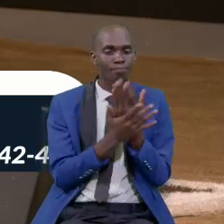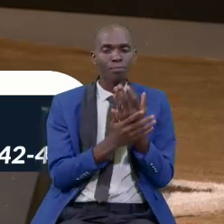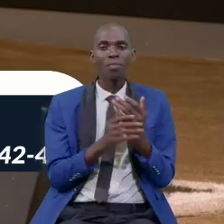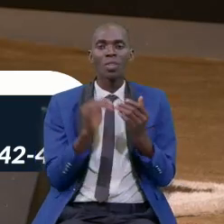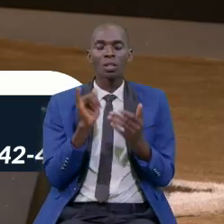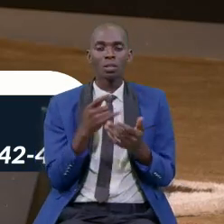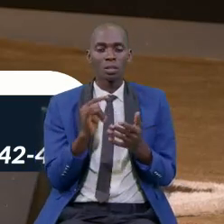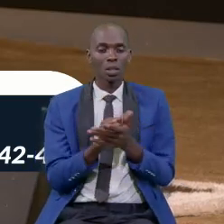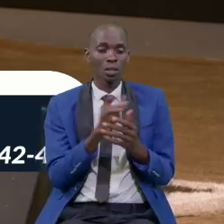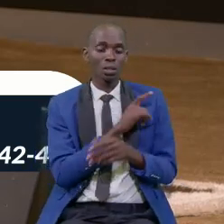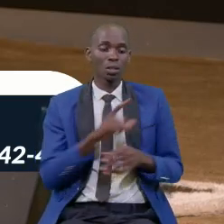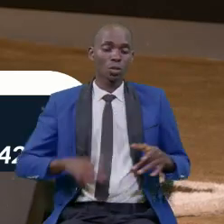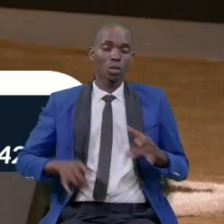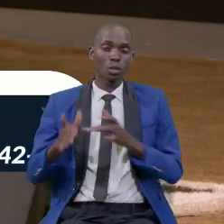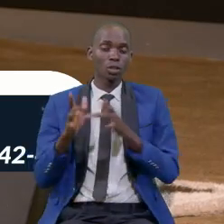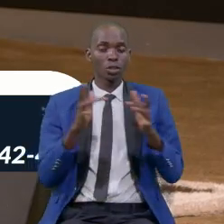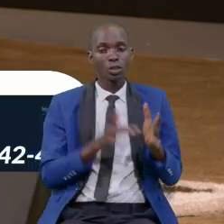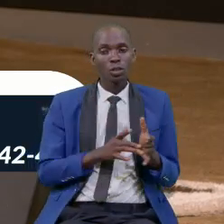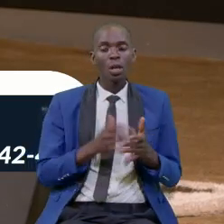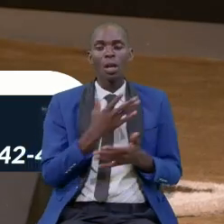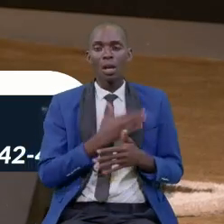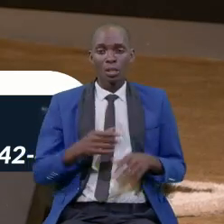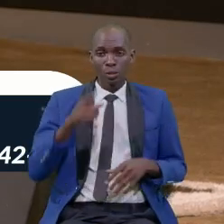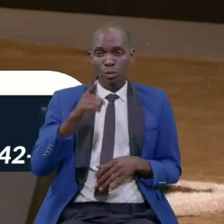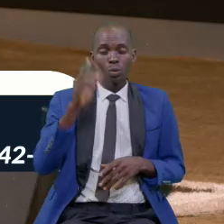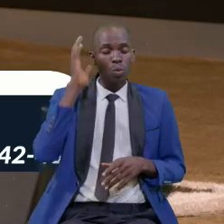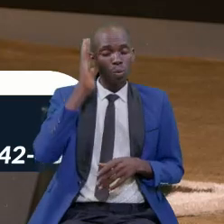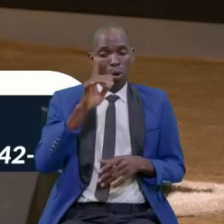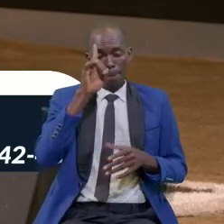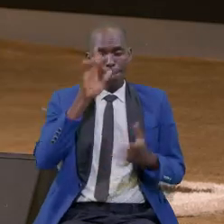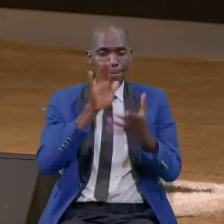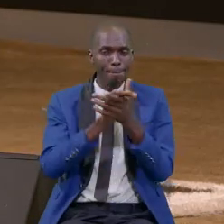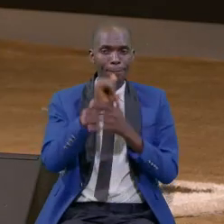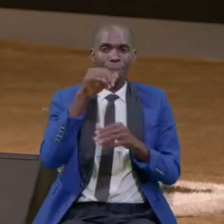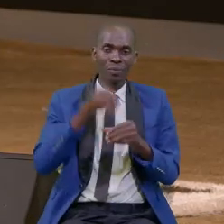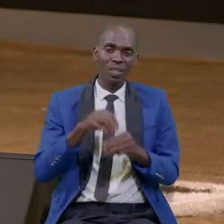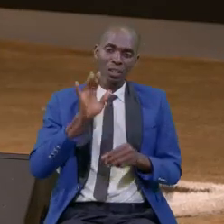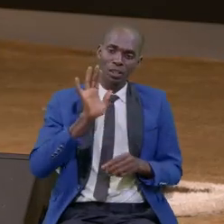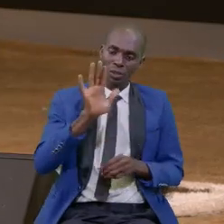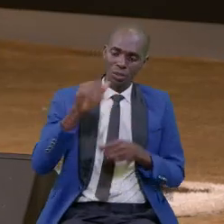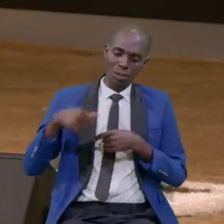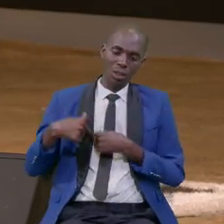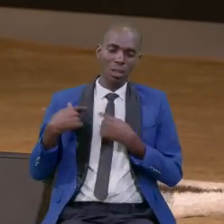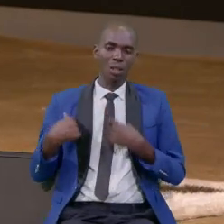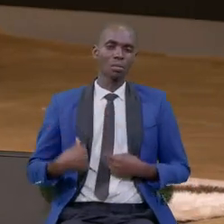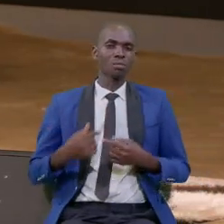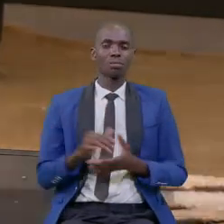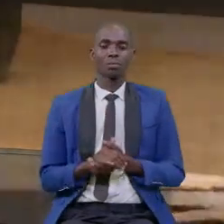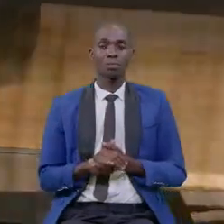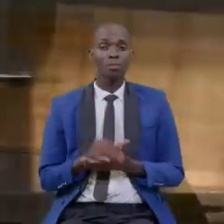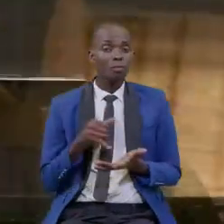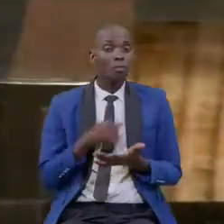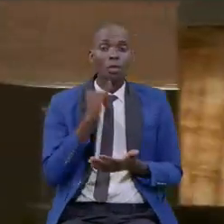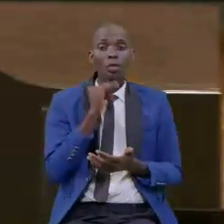Lord Jesus, and shall believe in thine heart. You see, it's not just